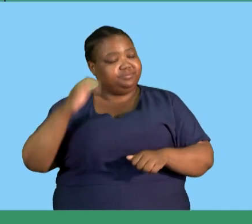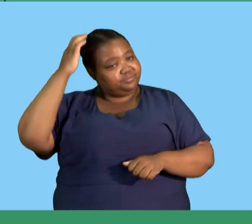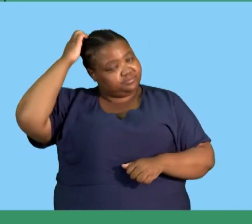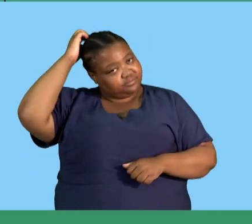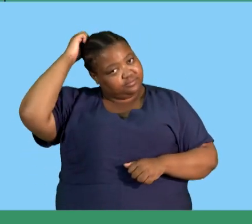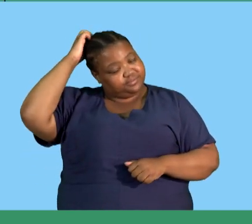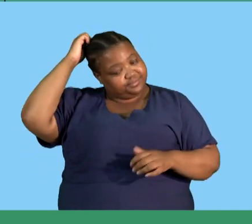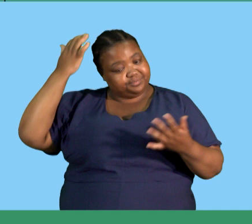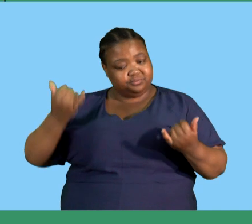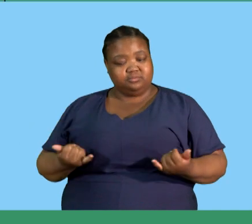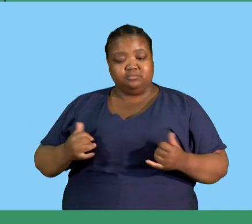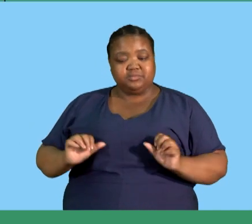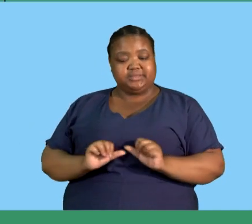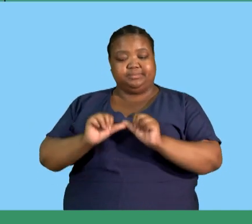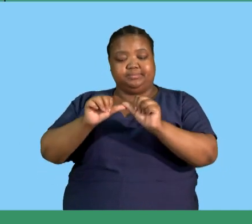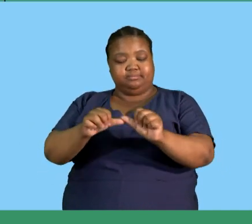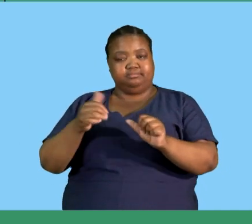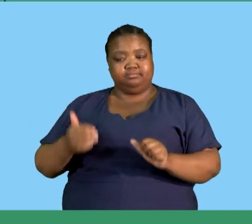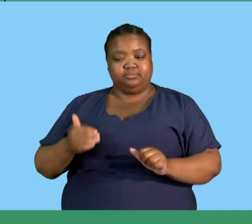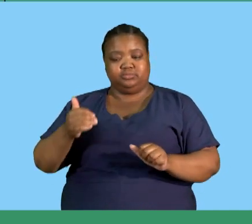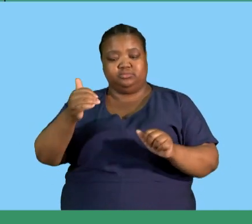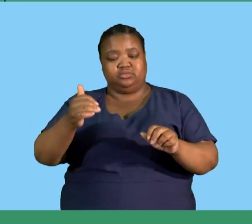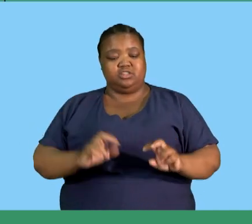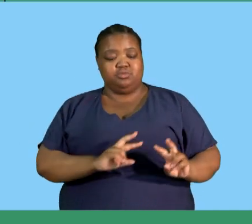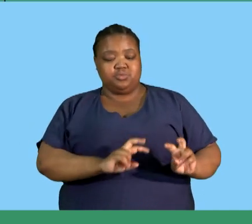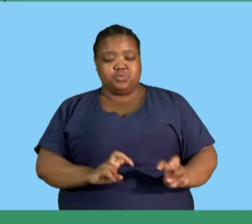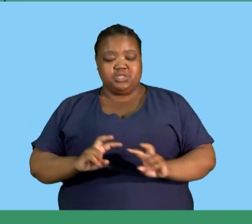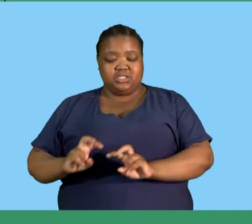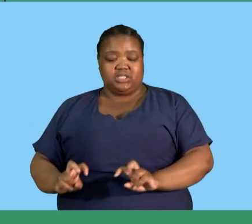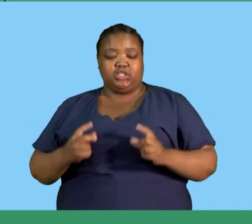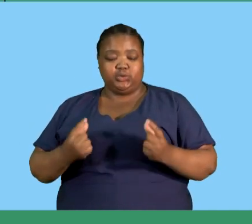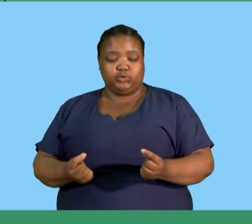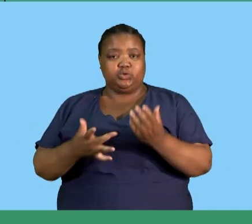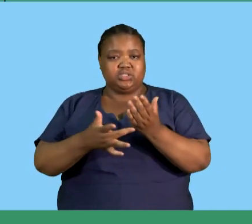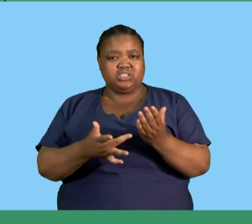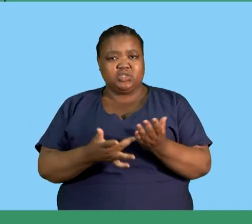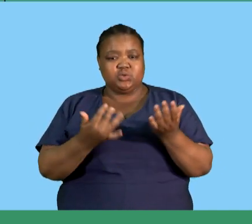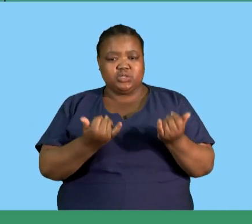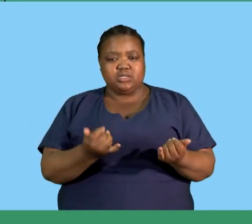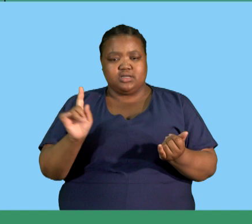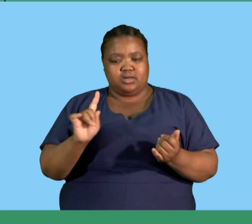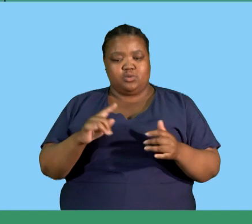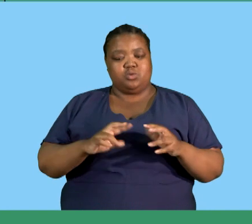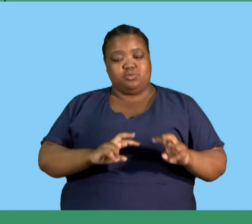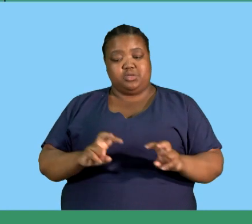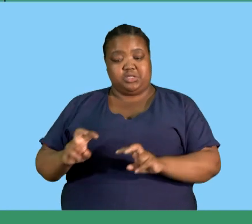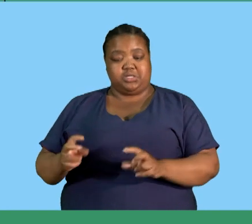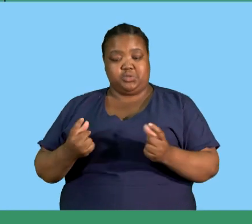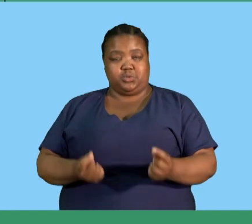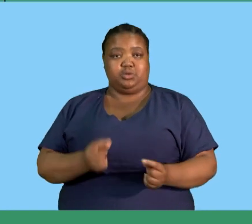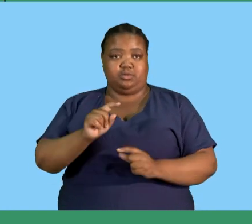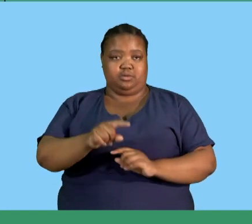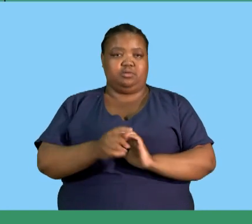the latest available technology or equipment in the market. So research is very important. It needs to happen.